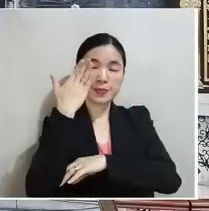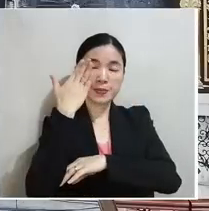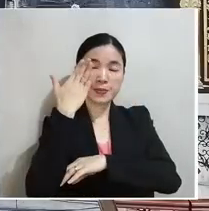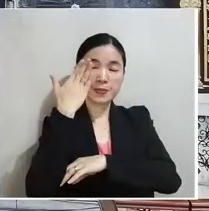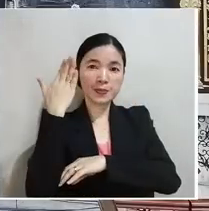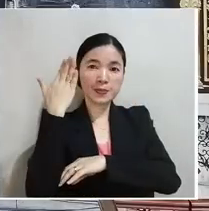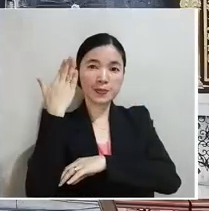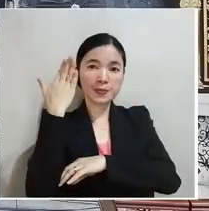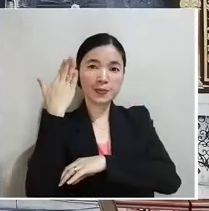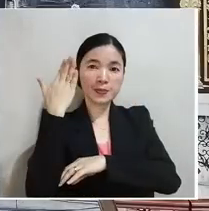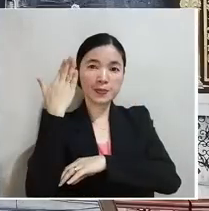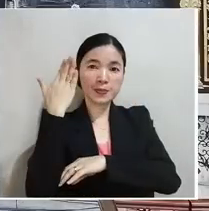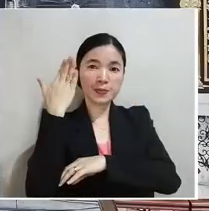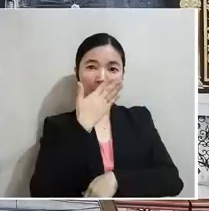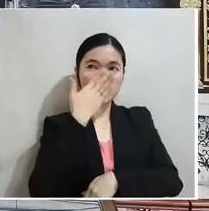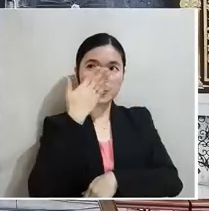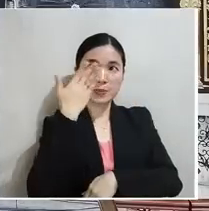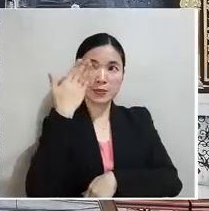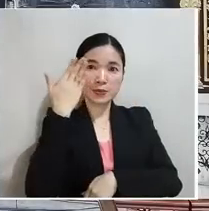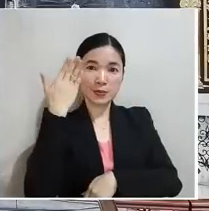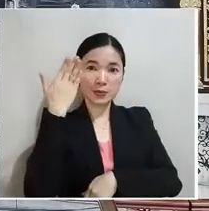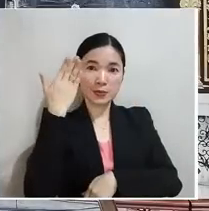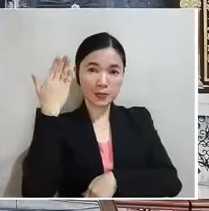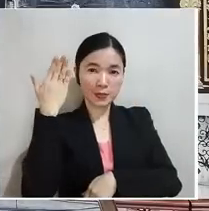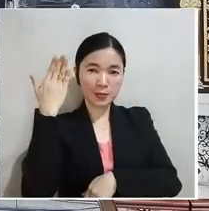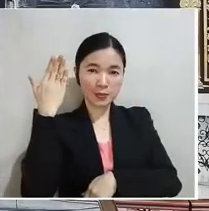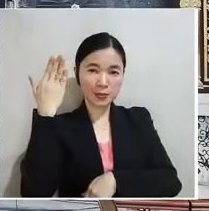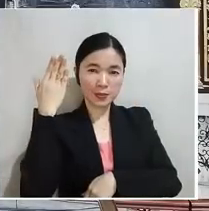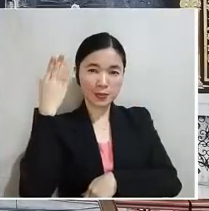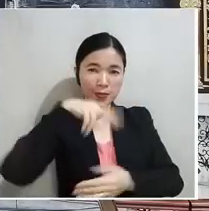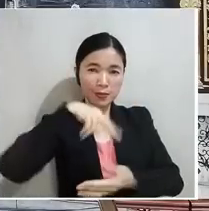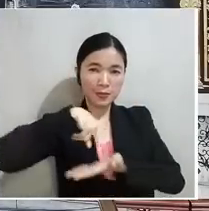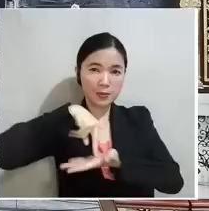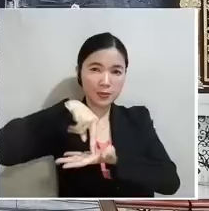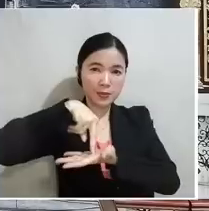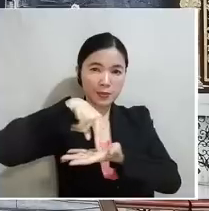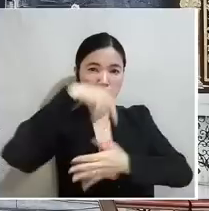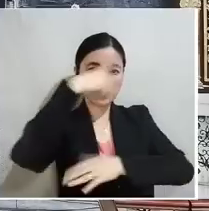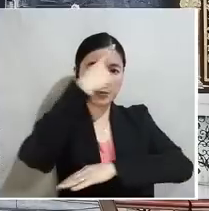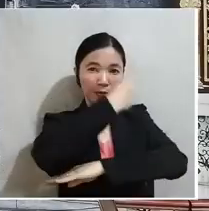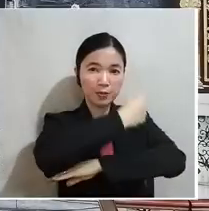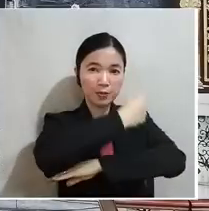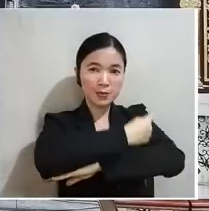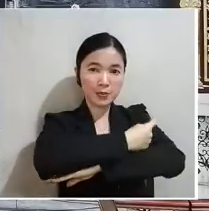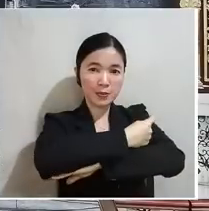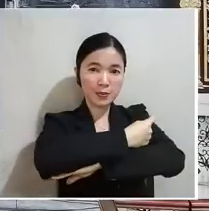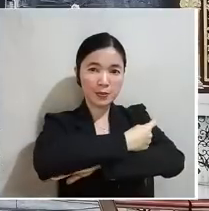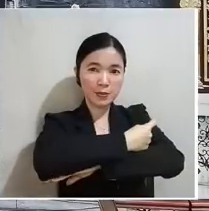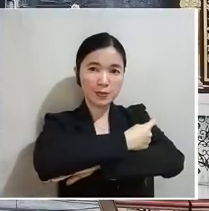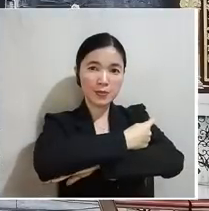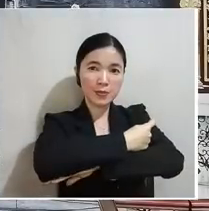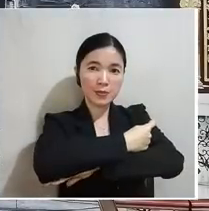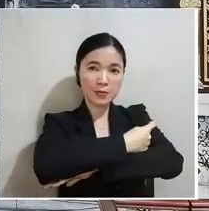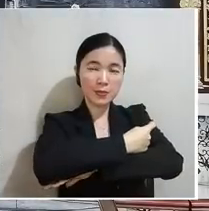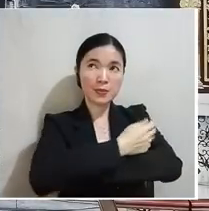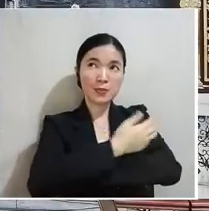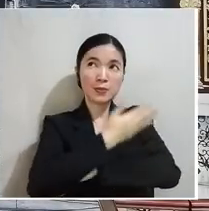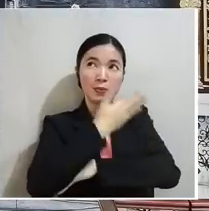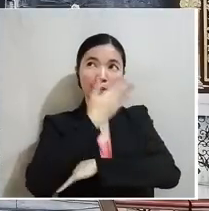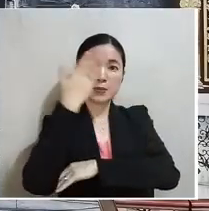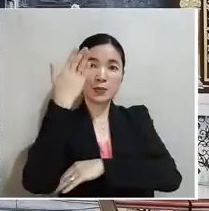yours, yours as we stand at the table you